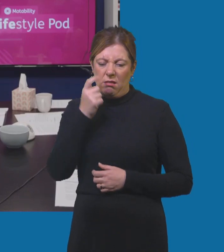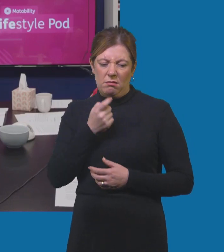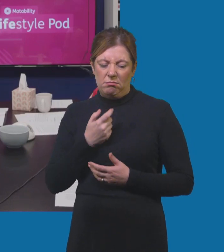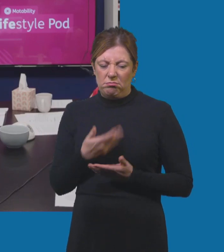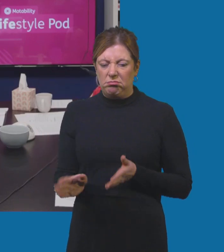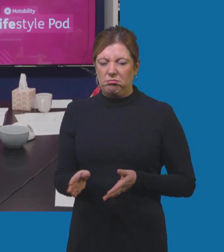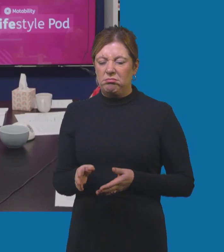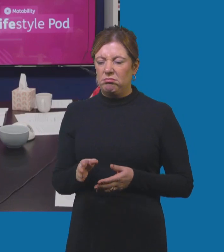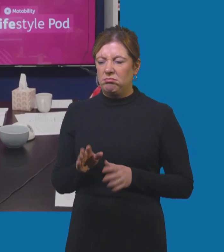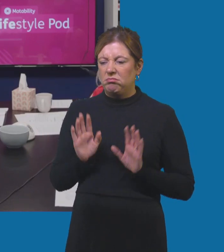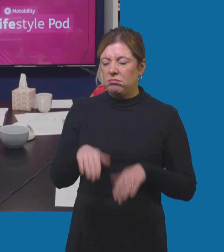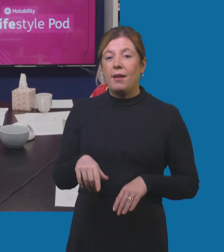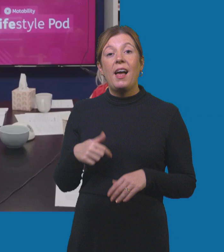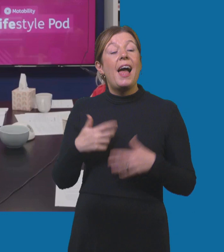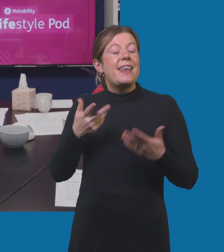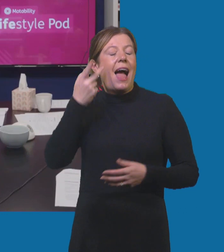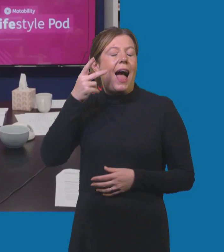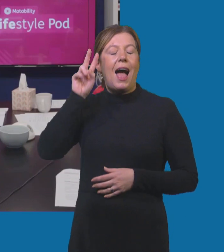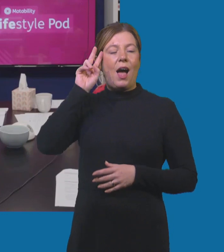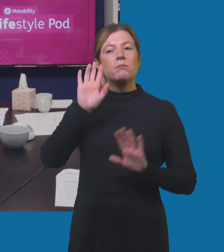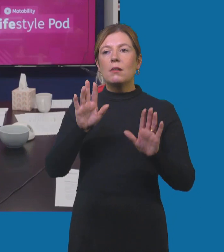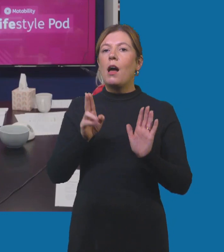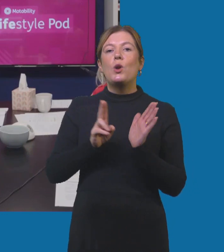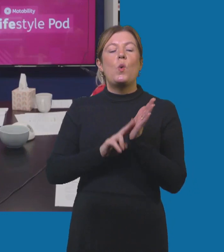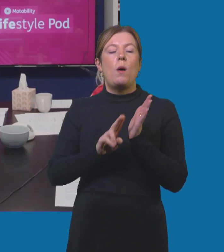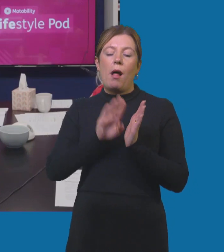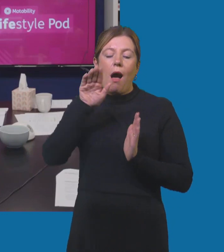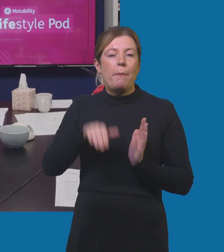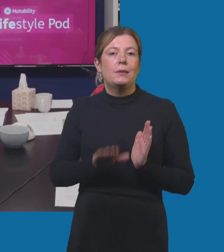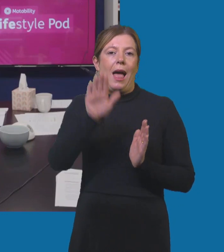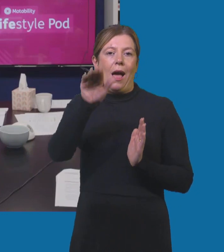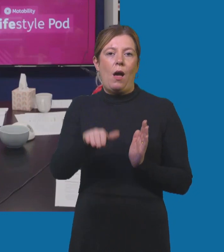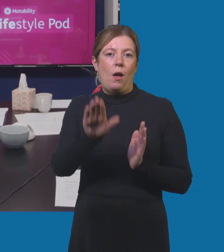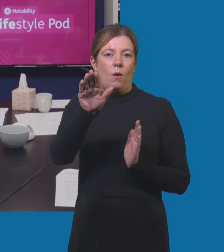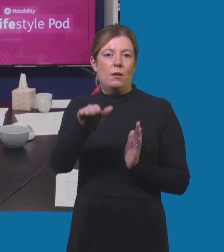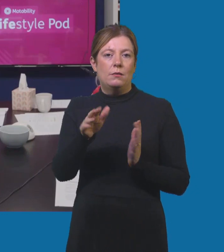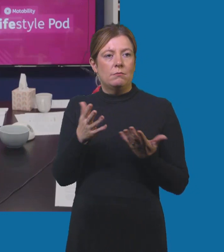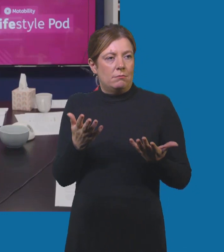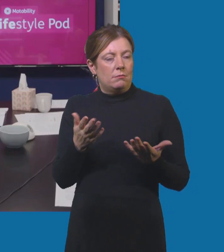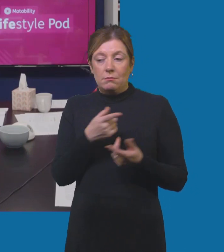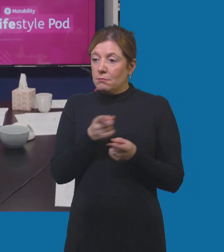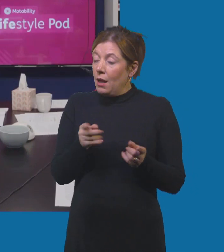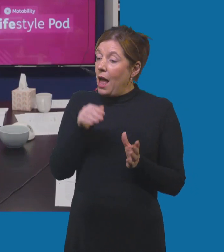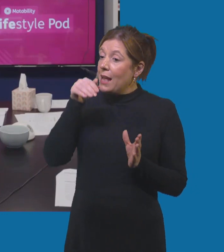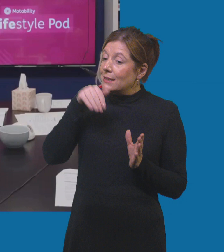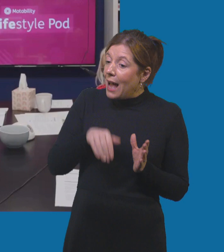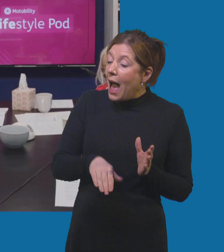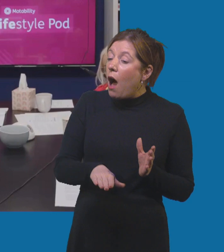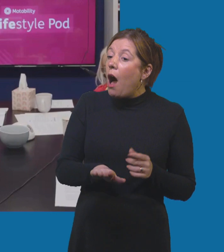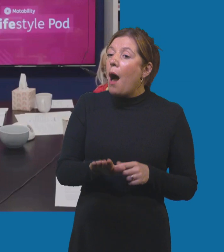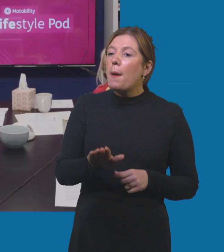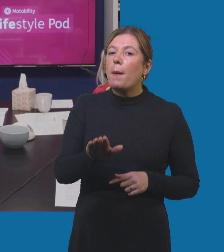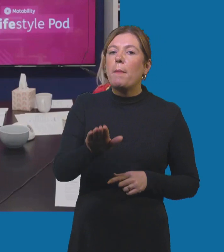nice. Now my mindset is, this is normal. This is part of the process. You have to experience these lows and go through them